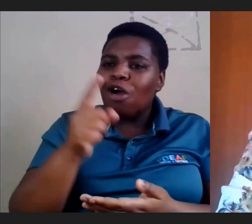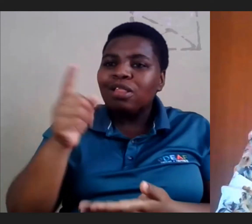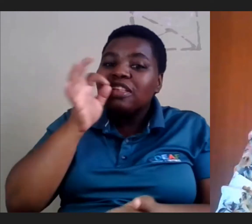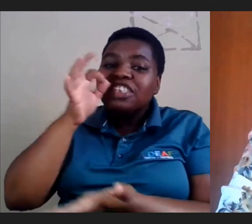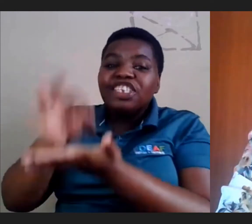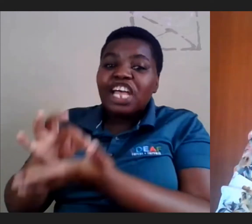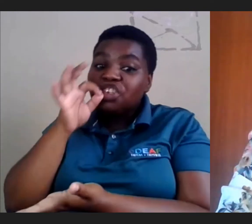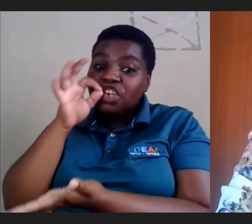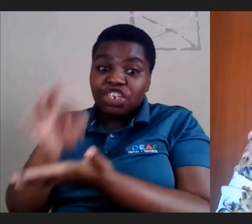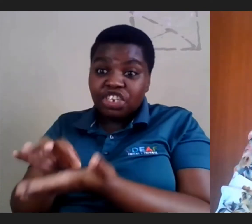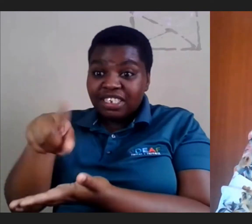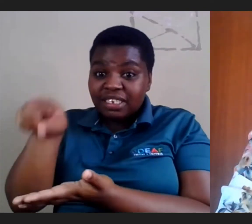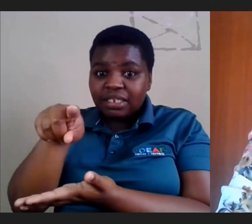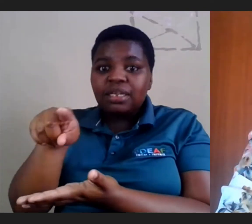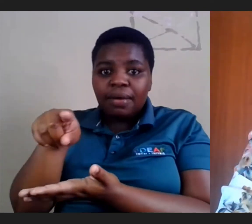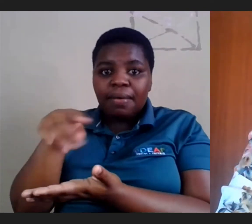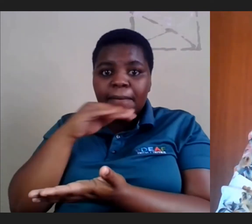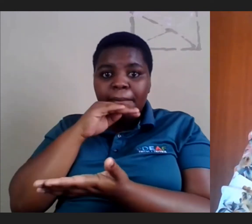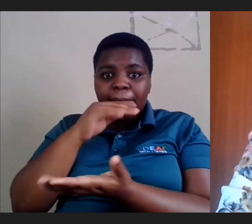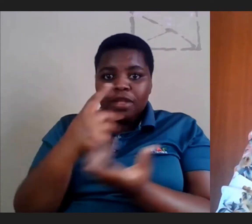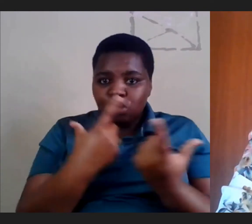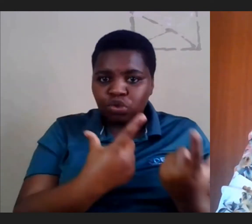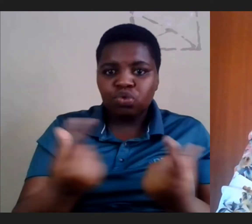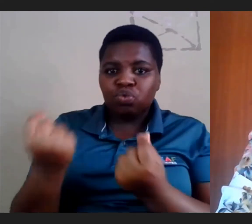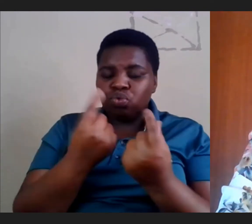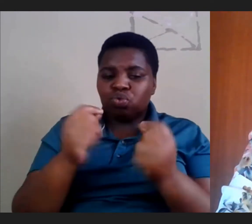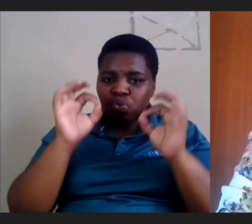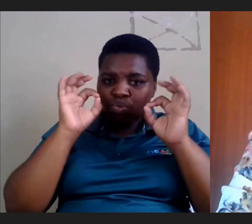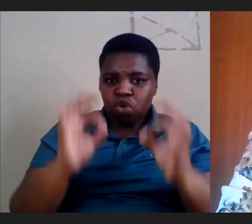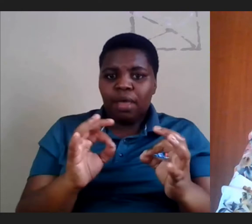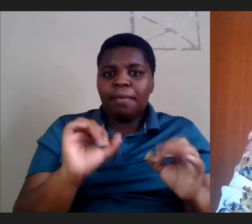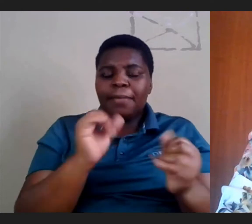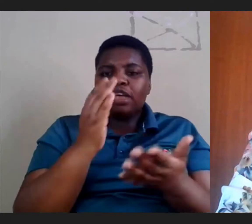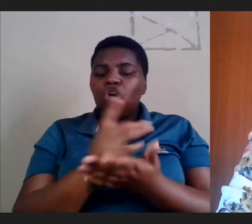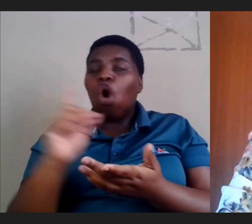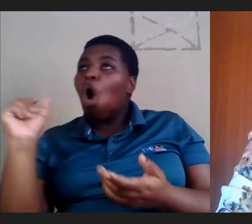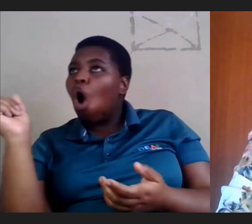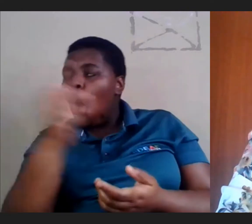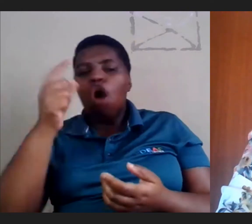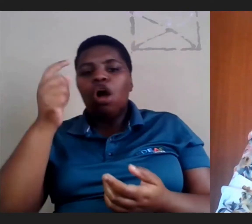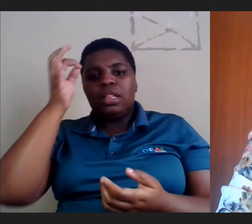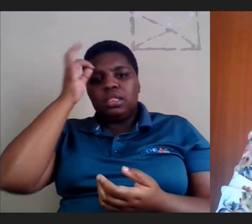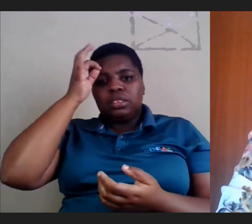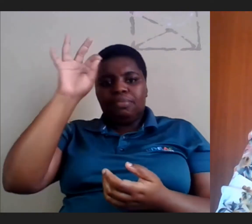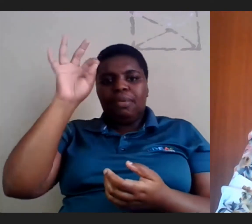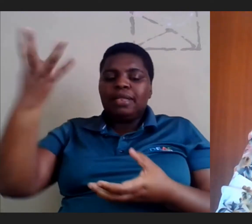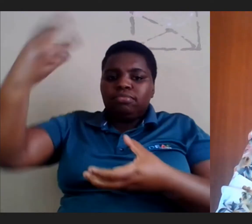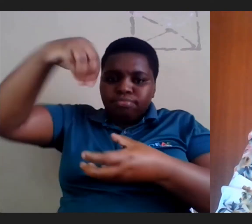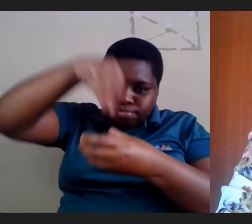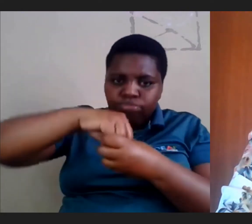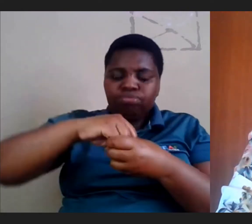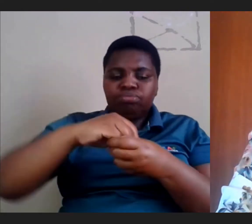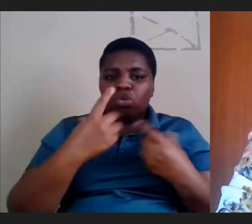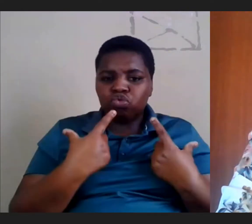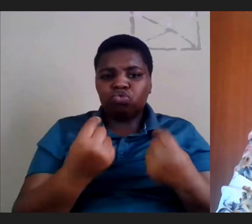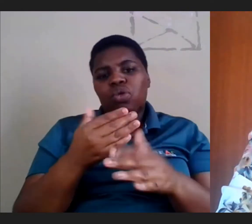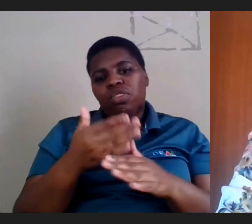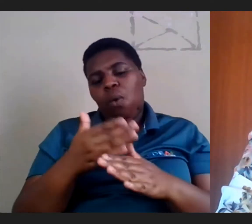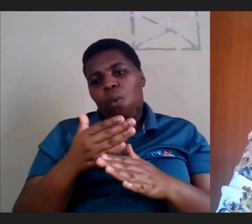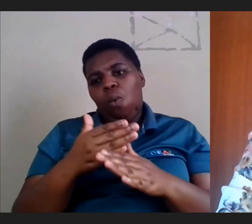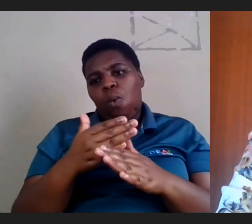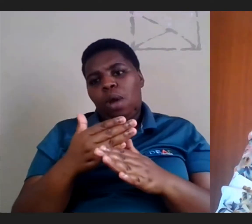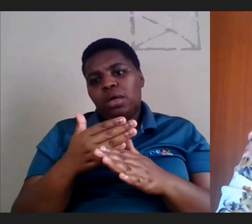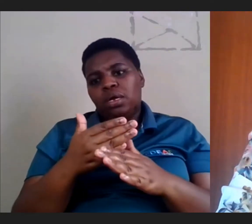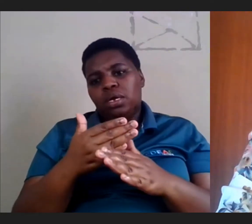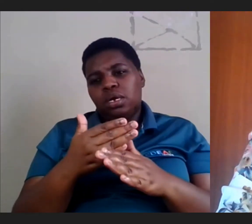are embraced and taken on board by the various implementing institutions. And we need to help